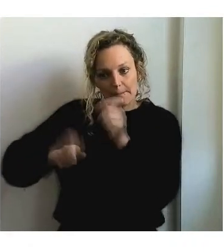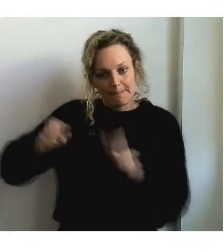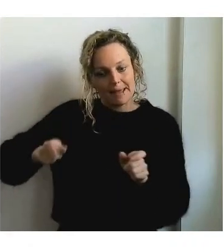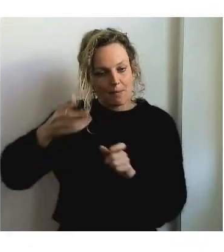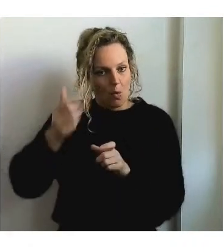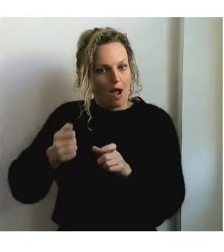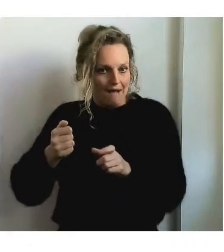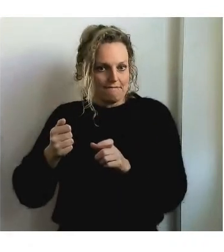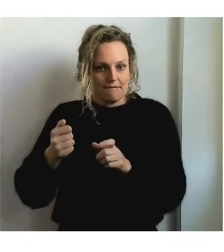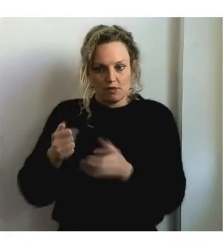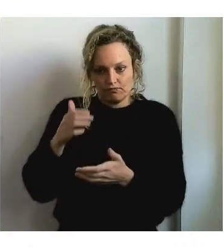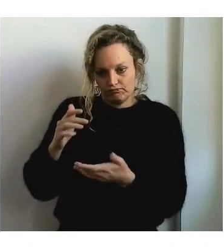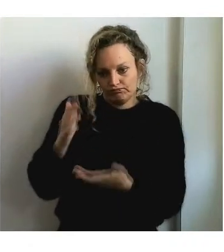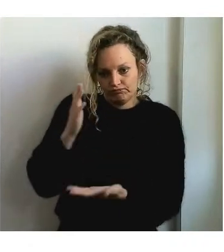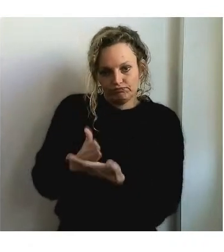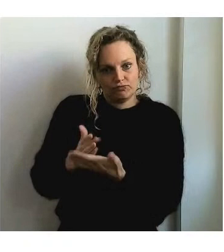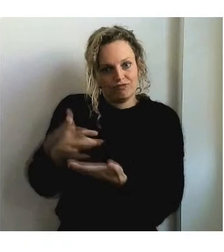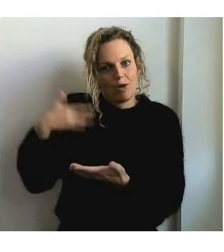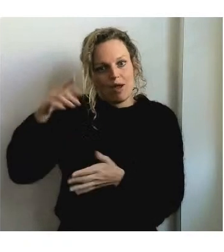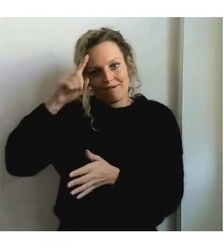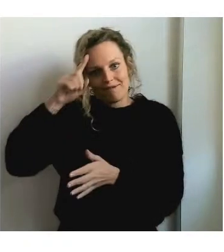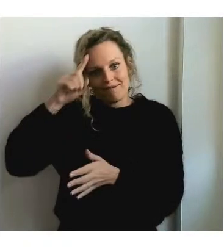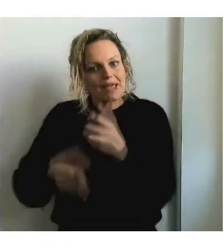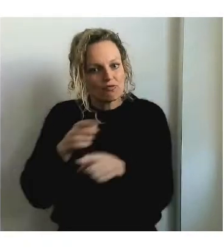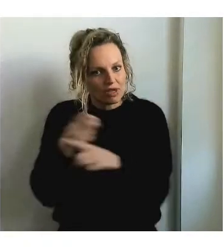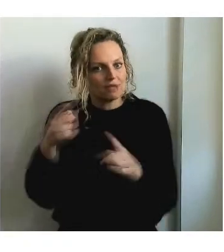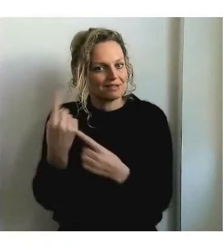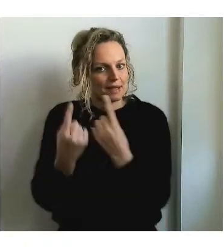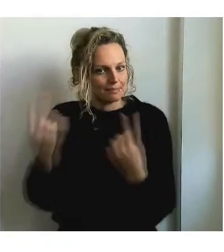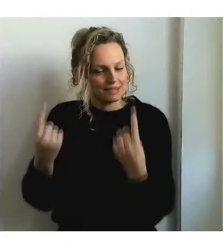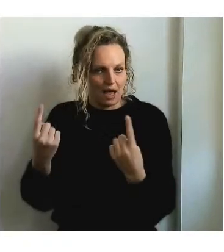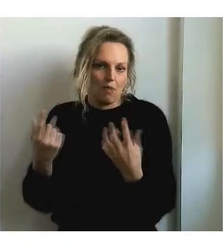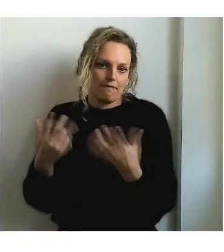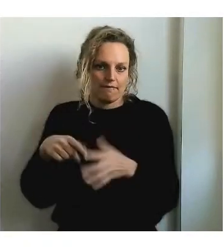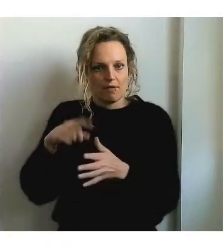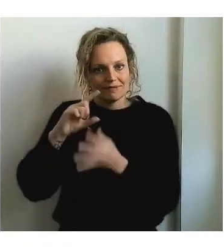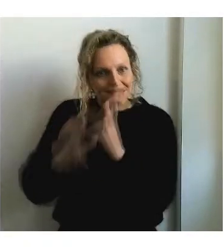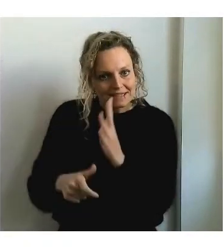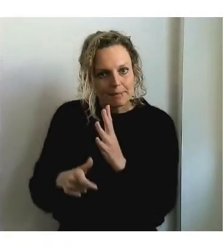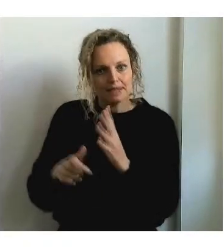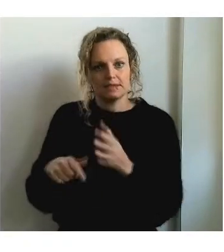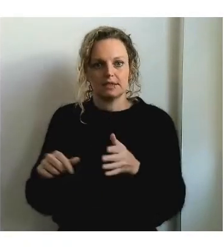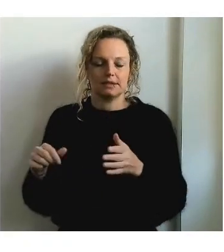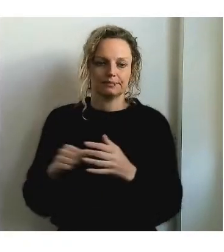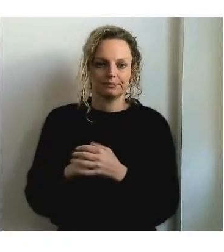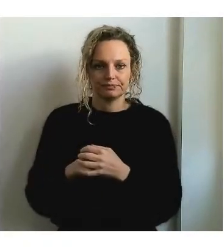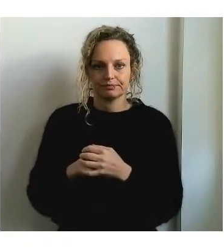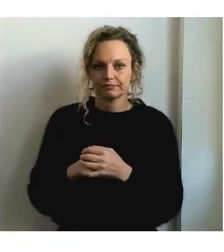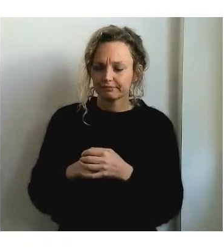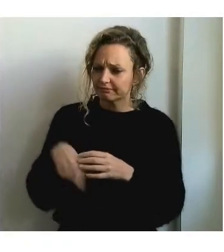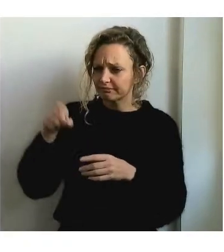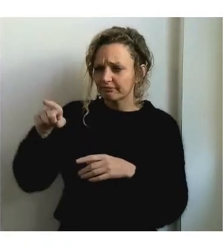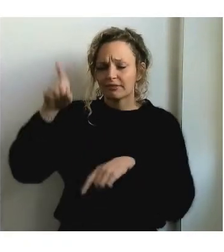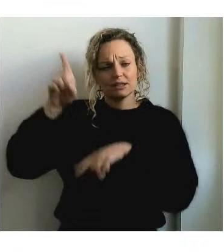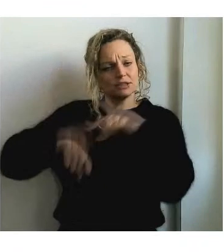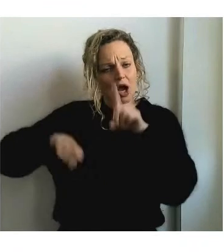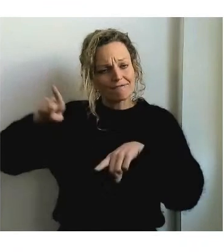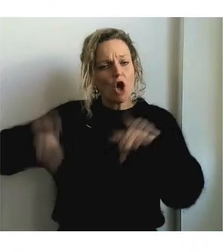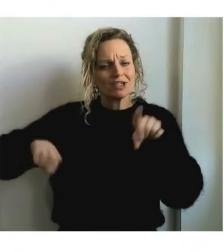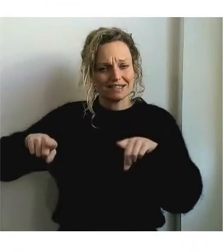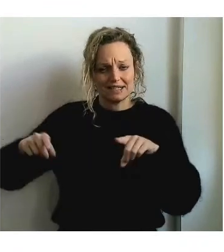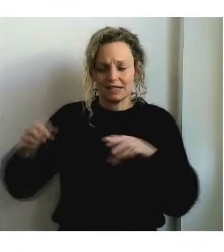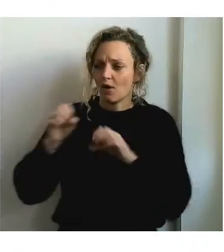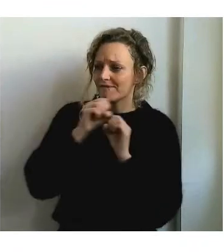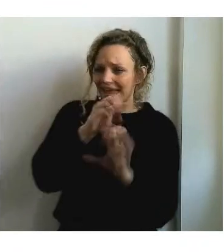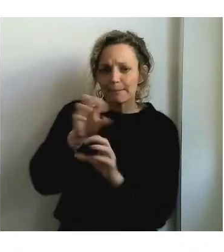themselves. I think that diversity of input was really, really important, particularly given the pace of the project, to make